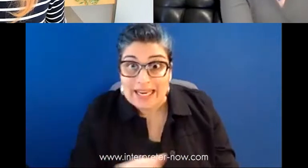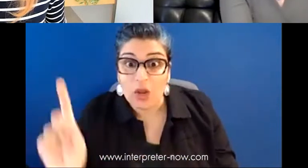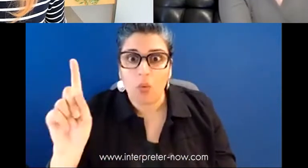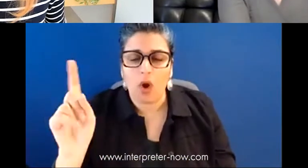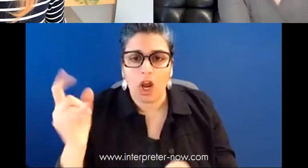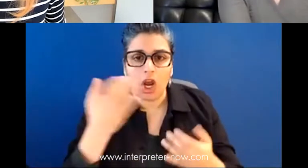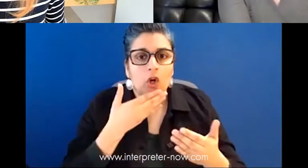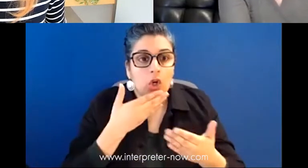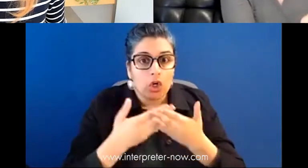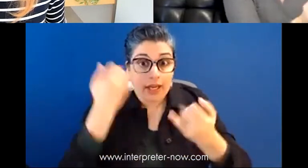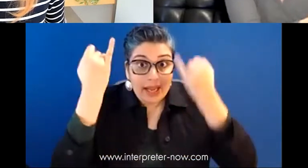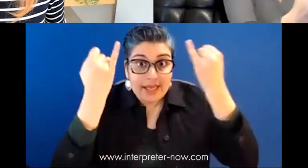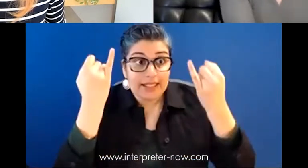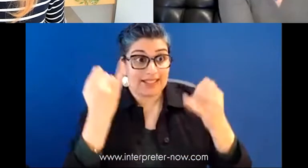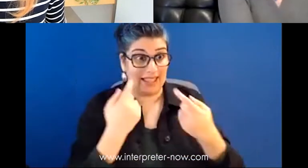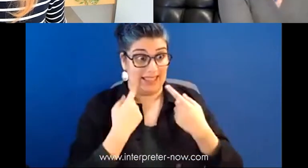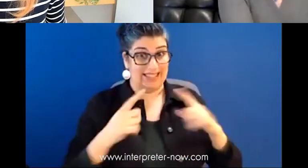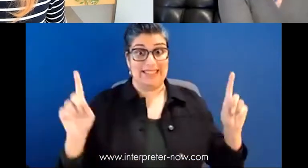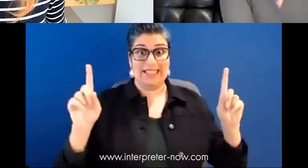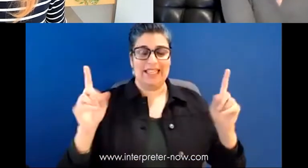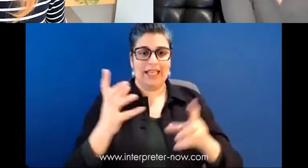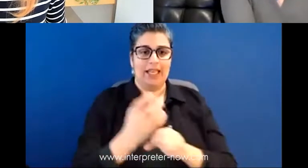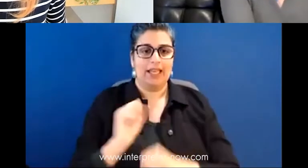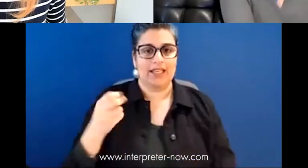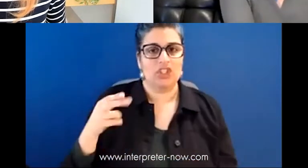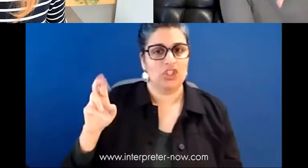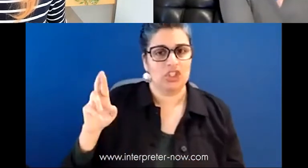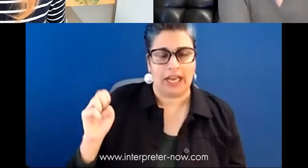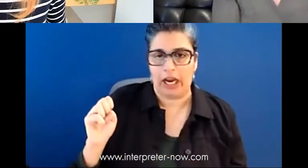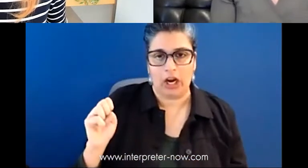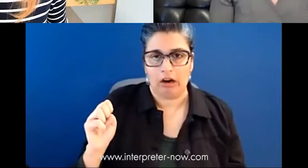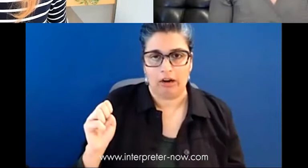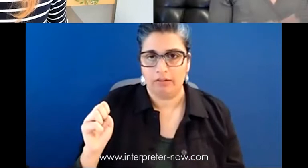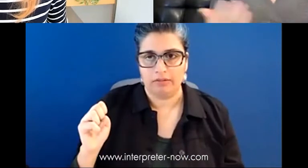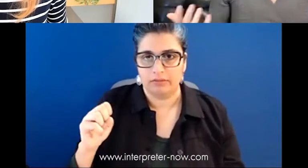ideas succeed, they get a share in some bonus.